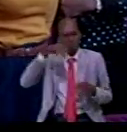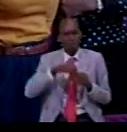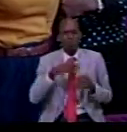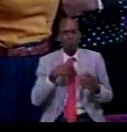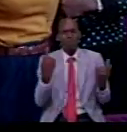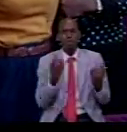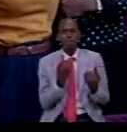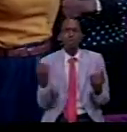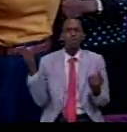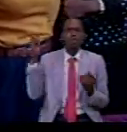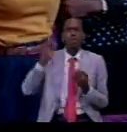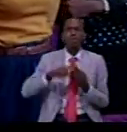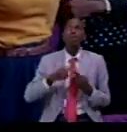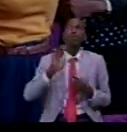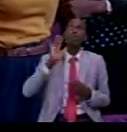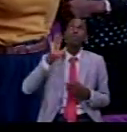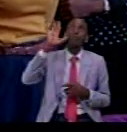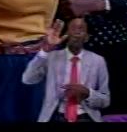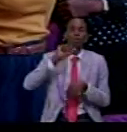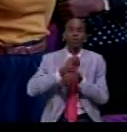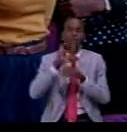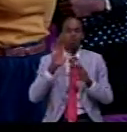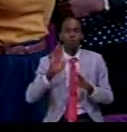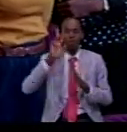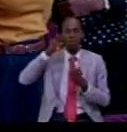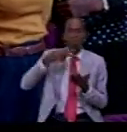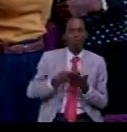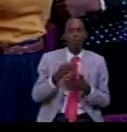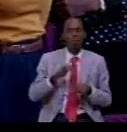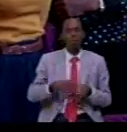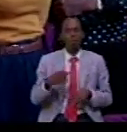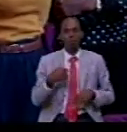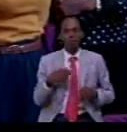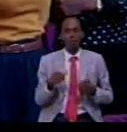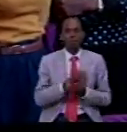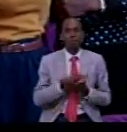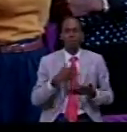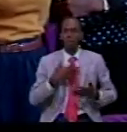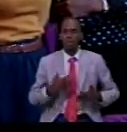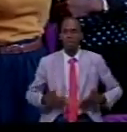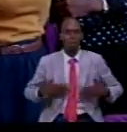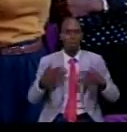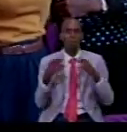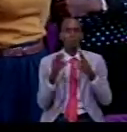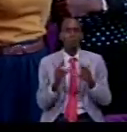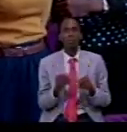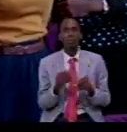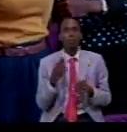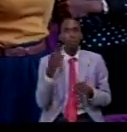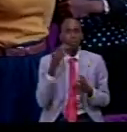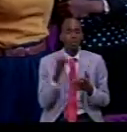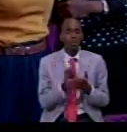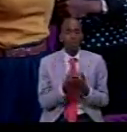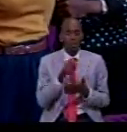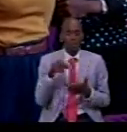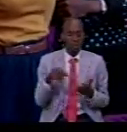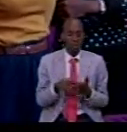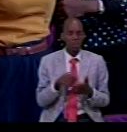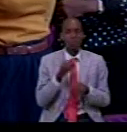to crush my life. Call upon the name of the Lord. We have been told this stone is the